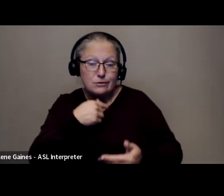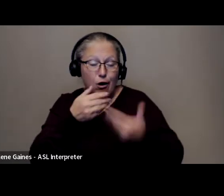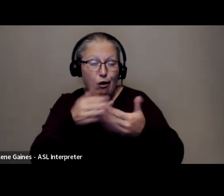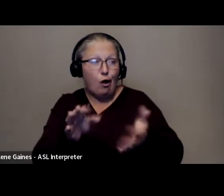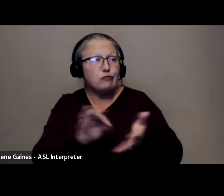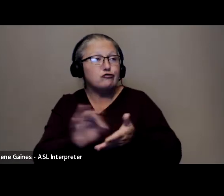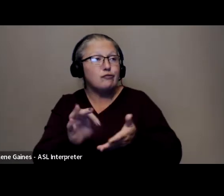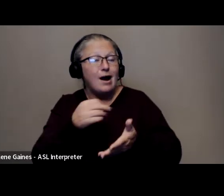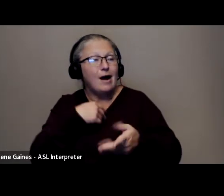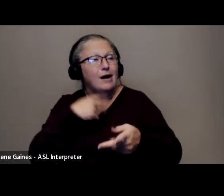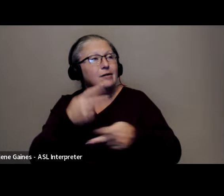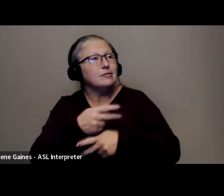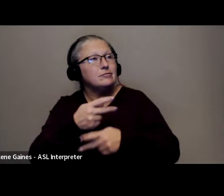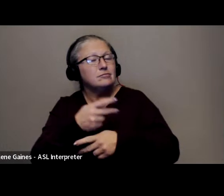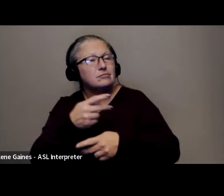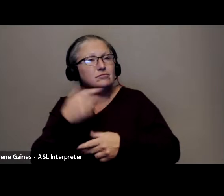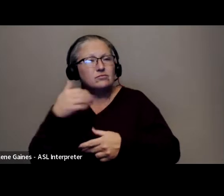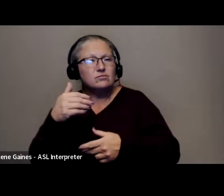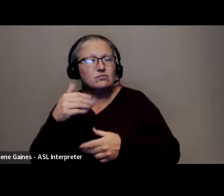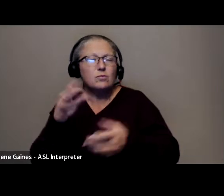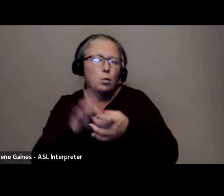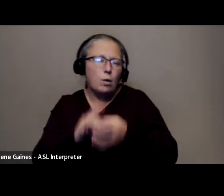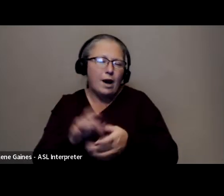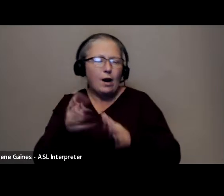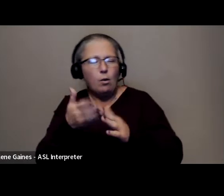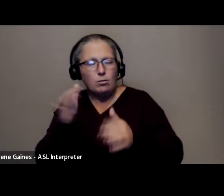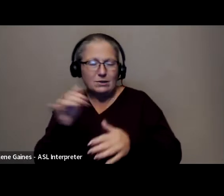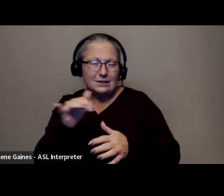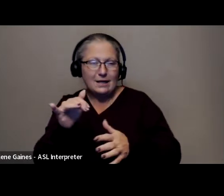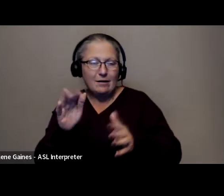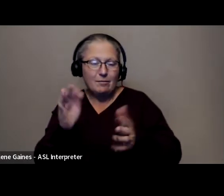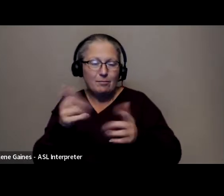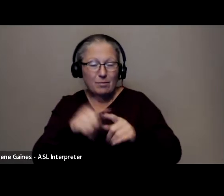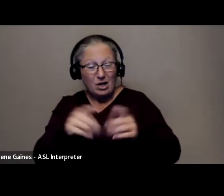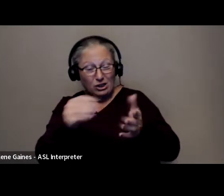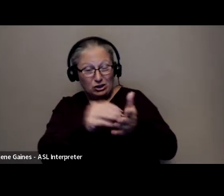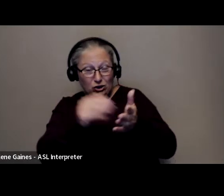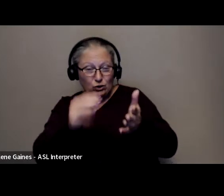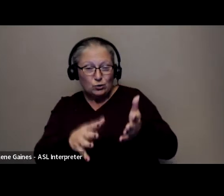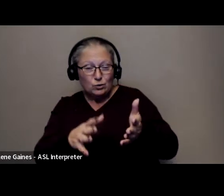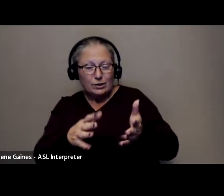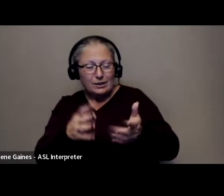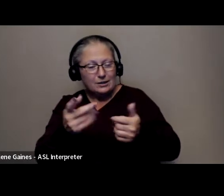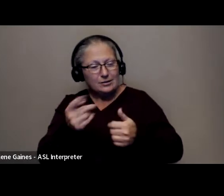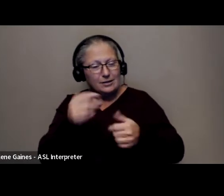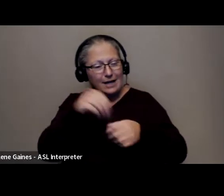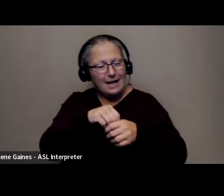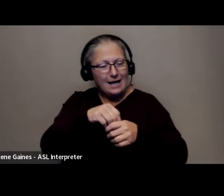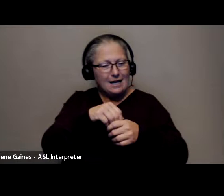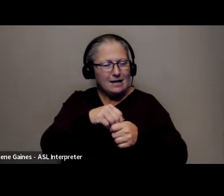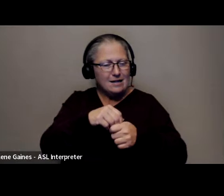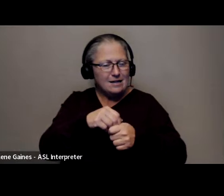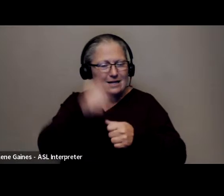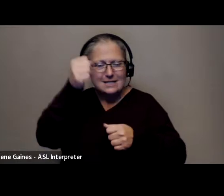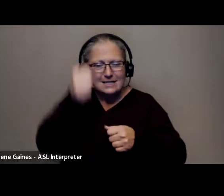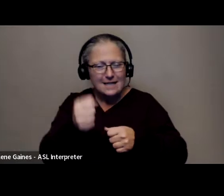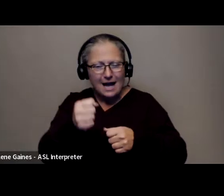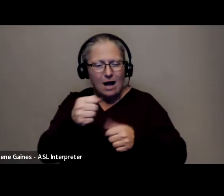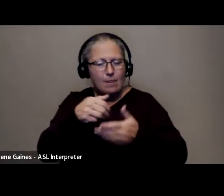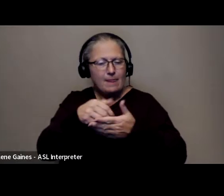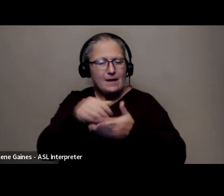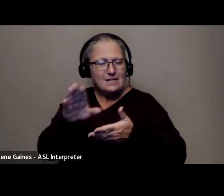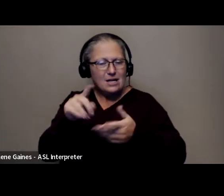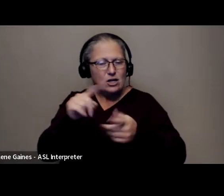and this is sort of related, but that student somewhere in the South who had been sent